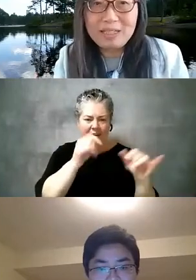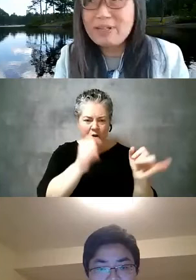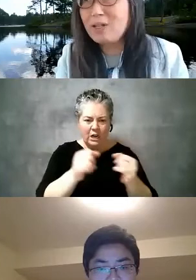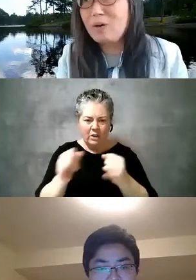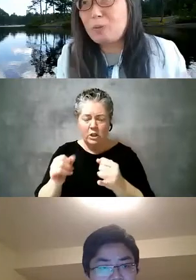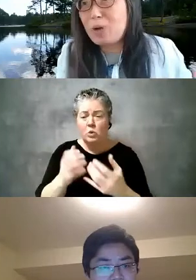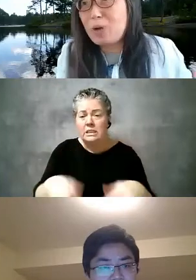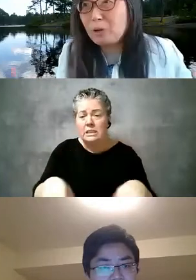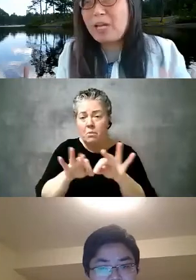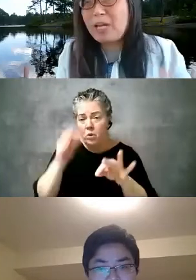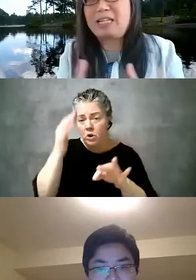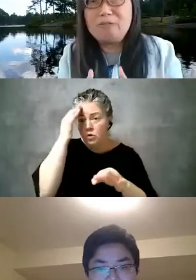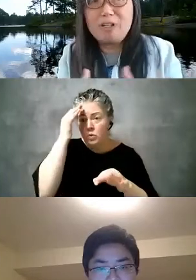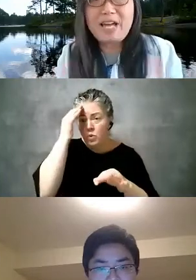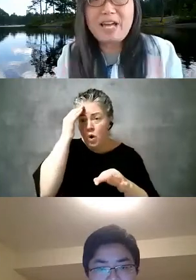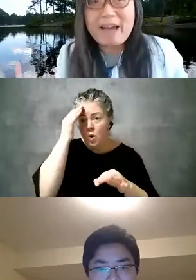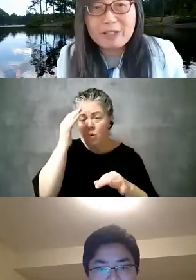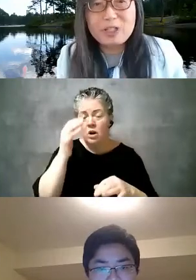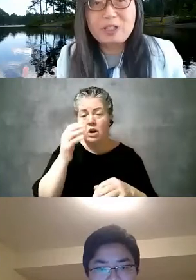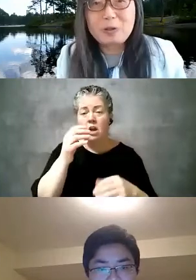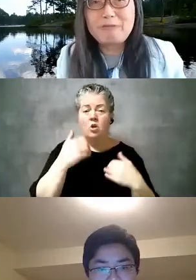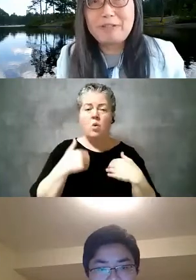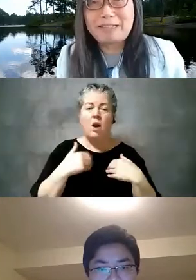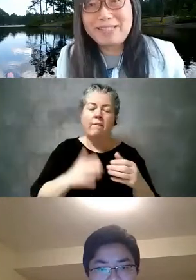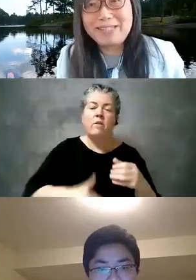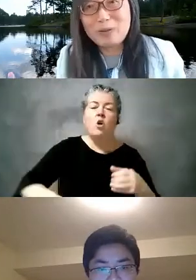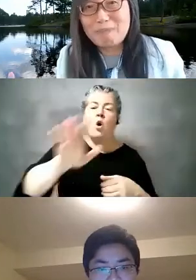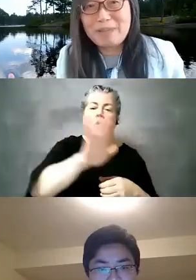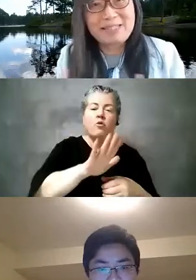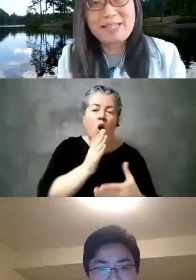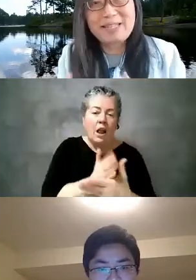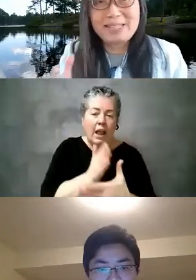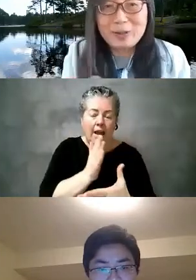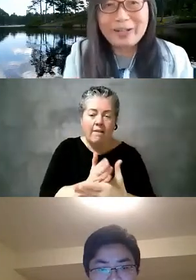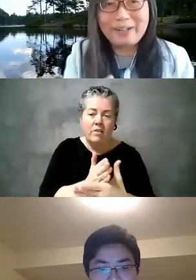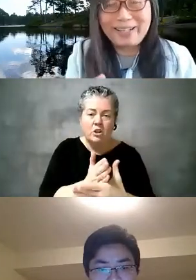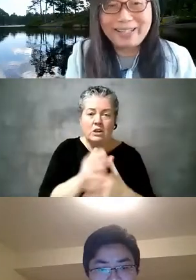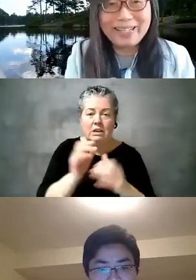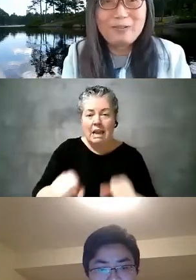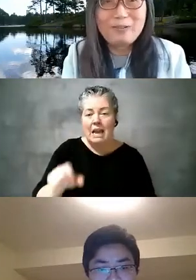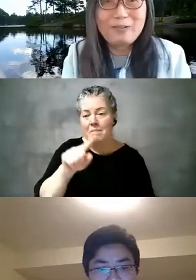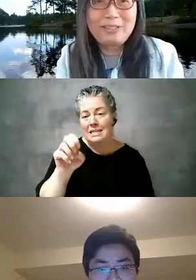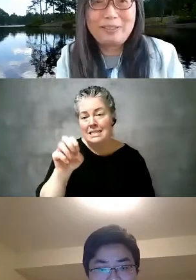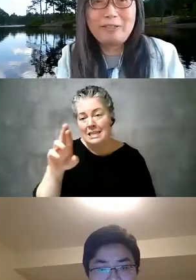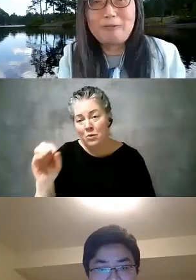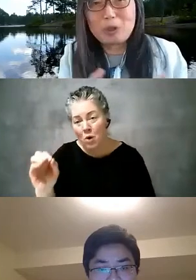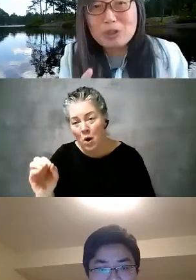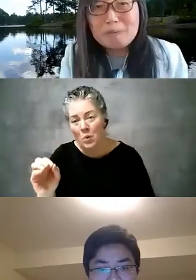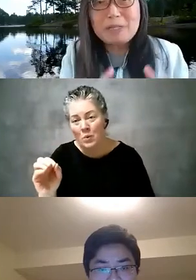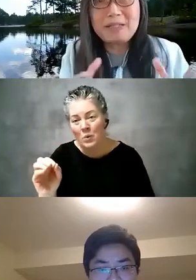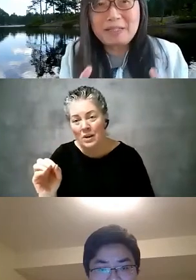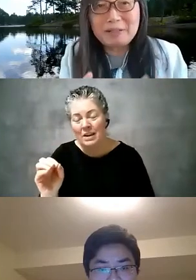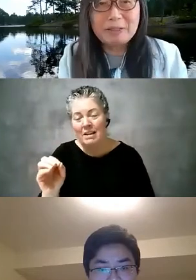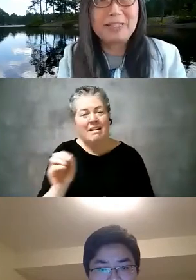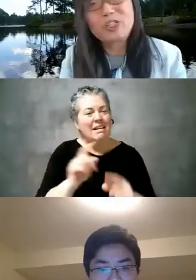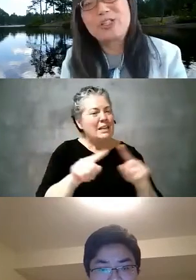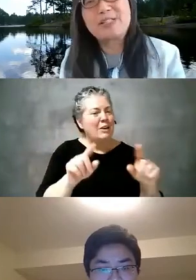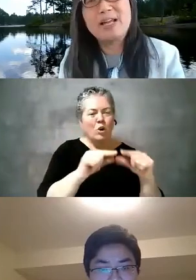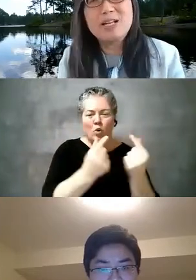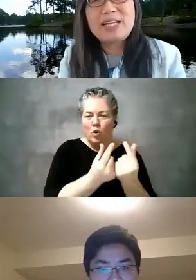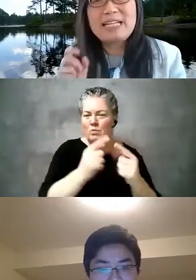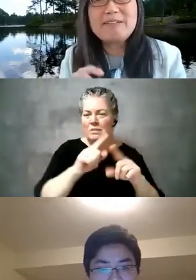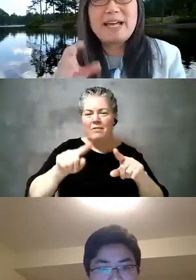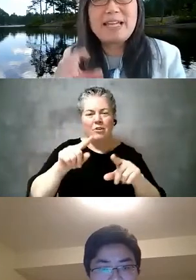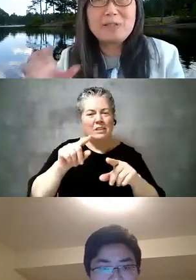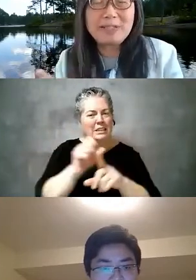well, even though when you look at the overall average, the total effect is zero, but it's not zero for different groups under different conditions.